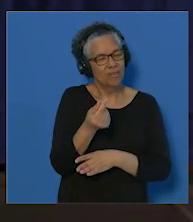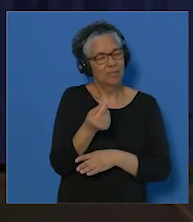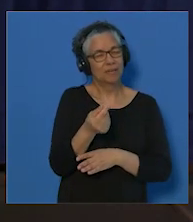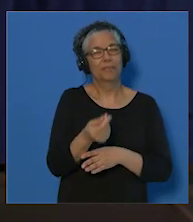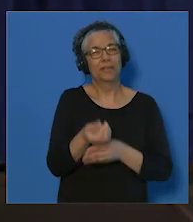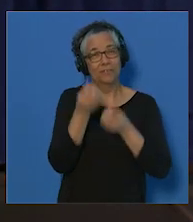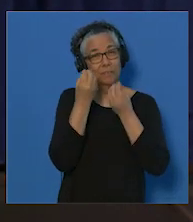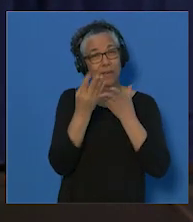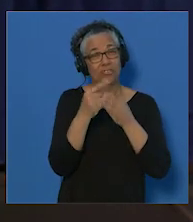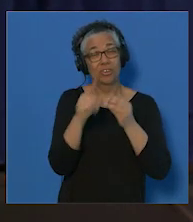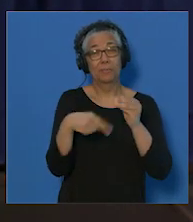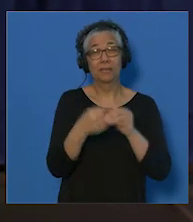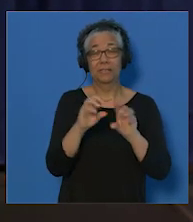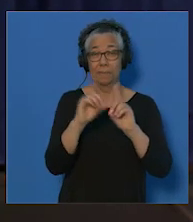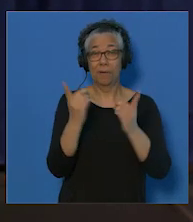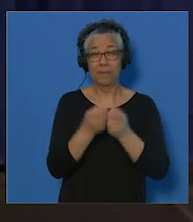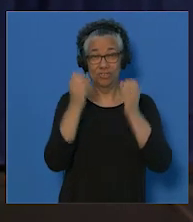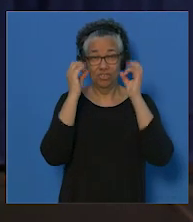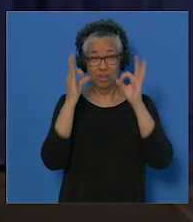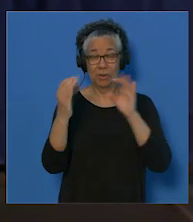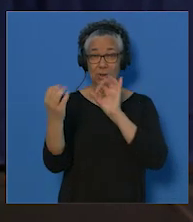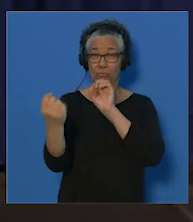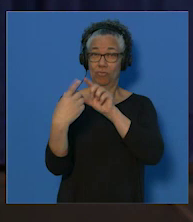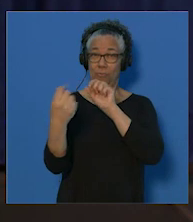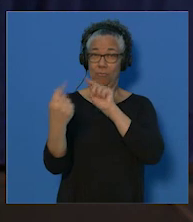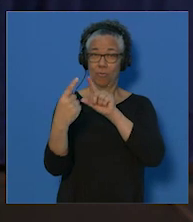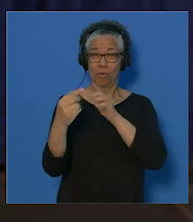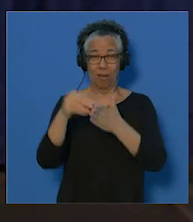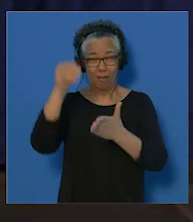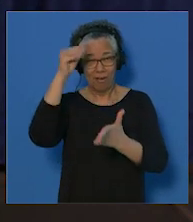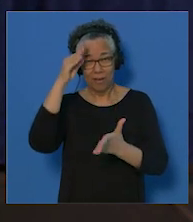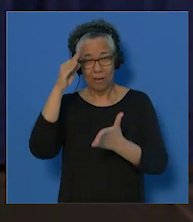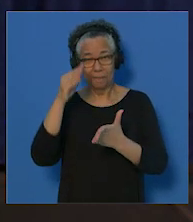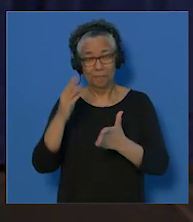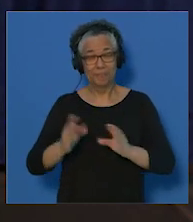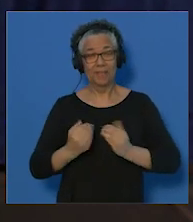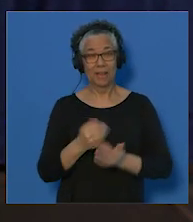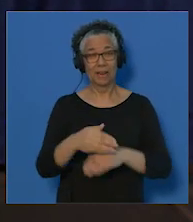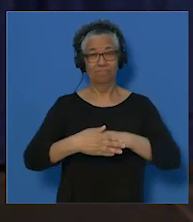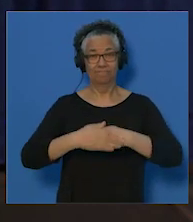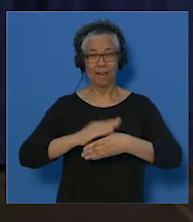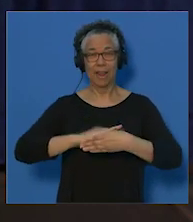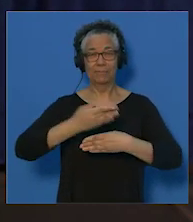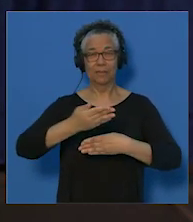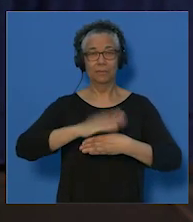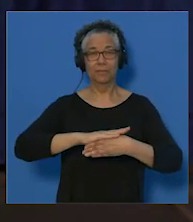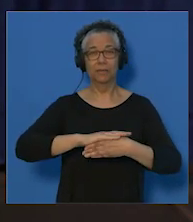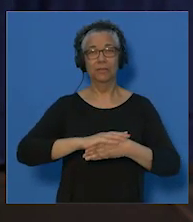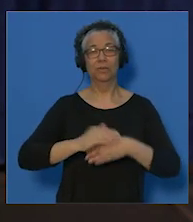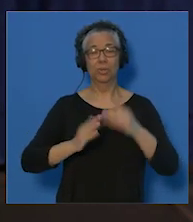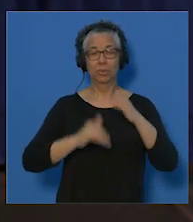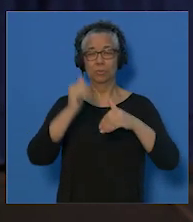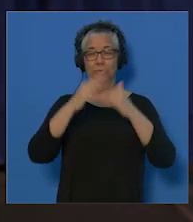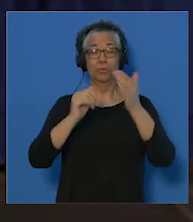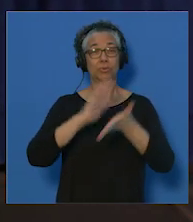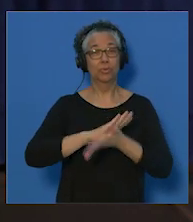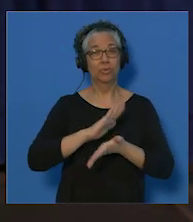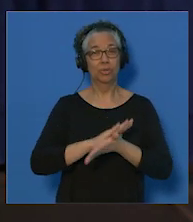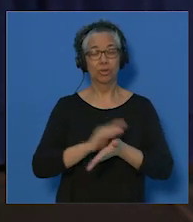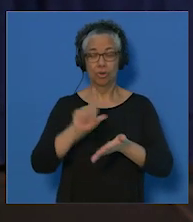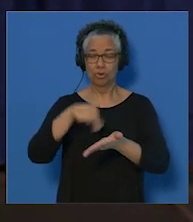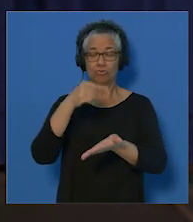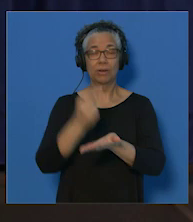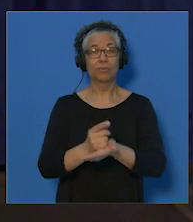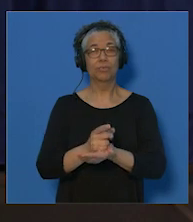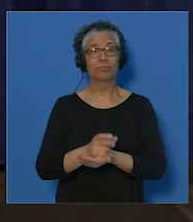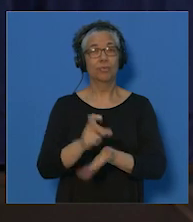Education covering remote learning, provision of laptops, preparation for school building openings, graduation requirements, and